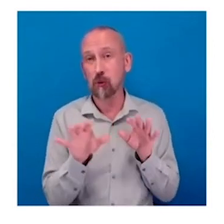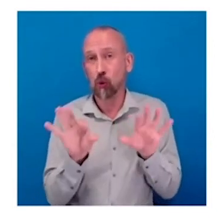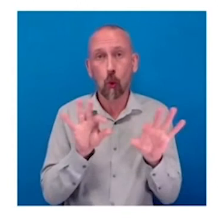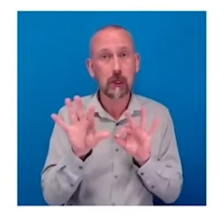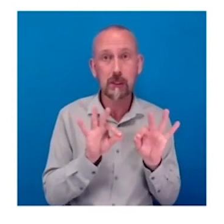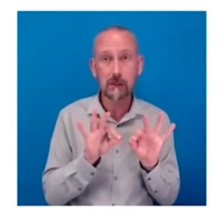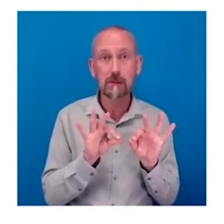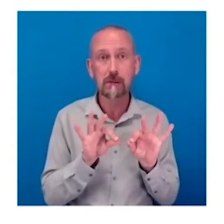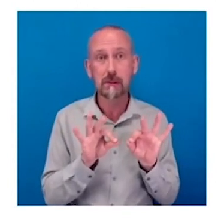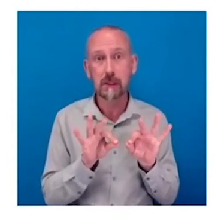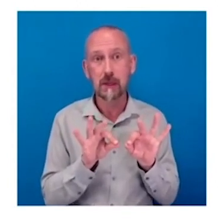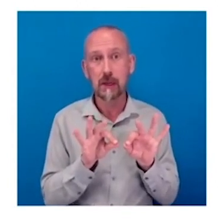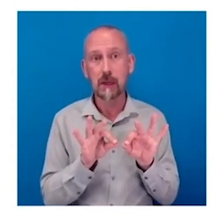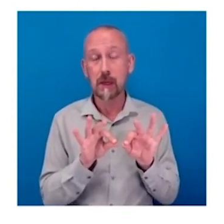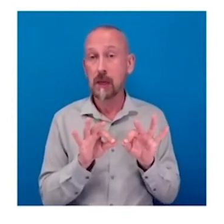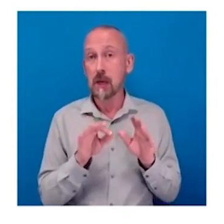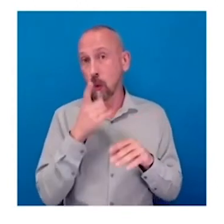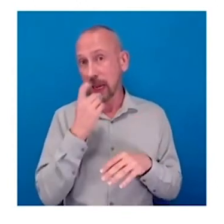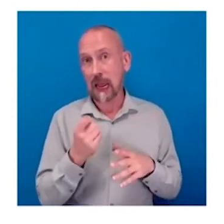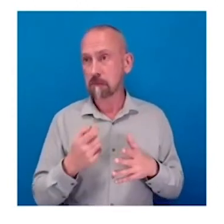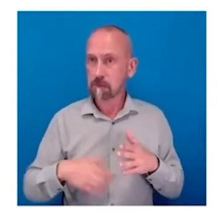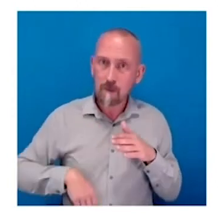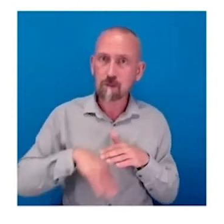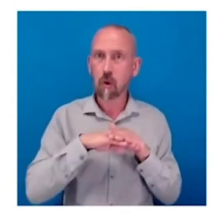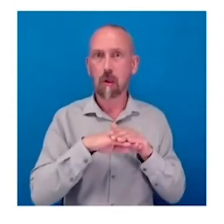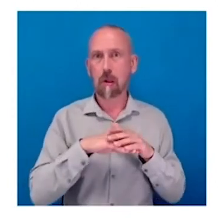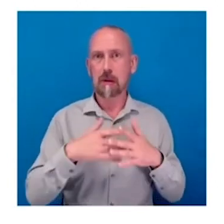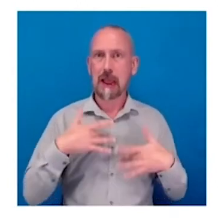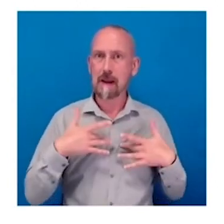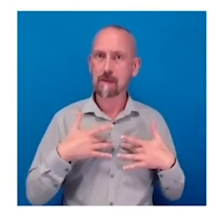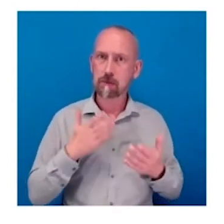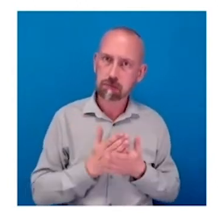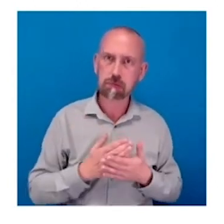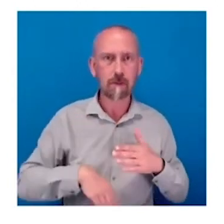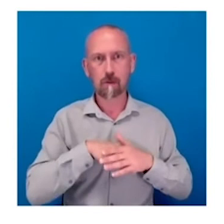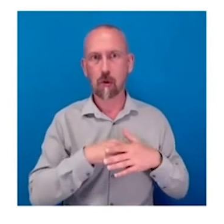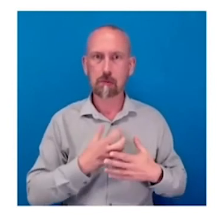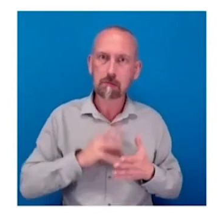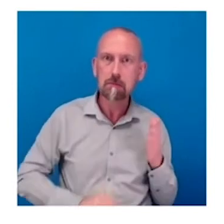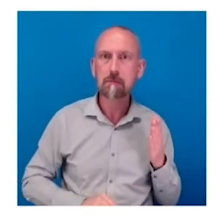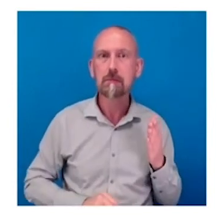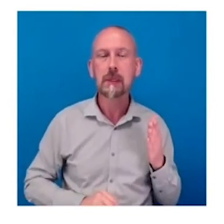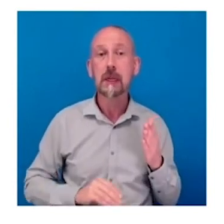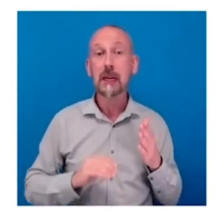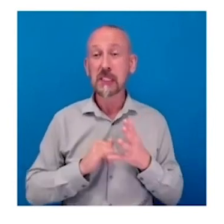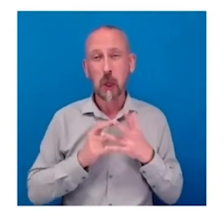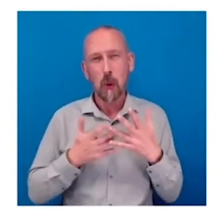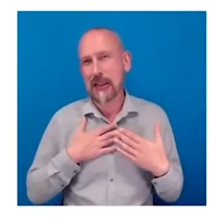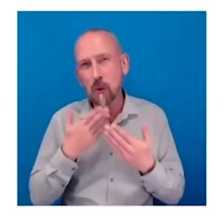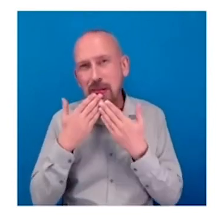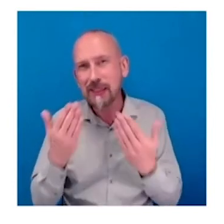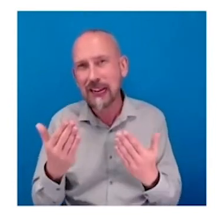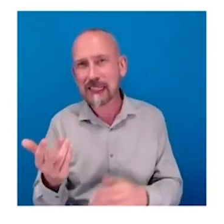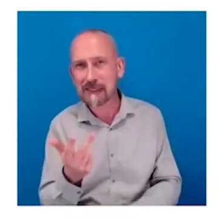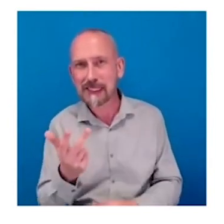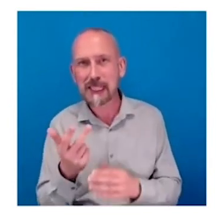to lead fully actualised lives. And I want to thank all the panel members for their really